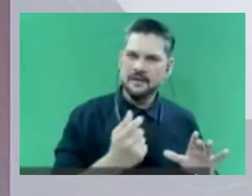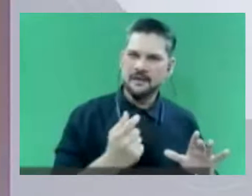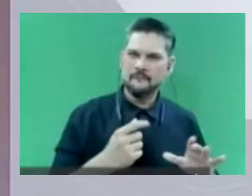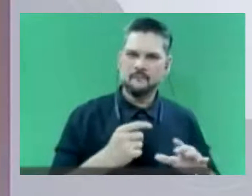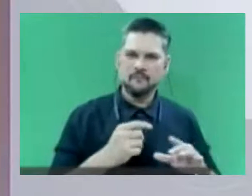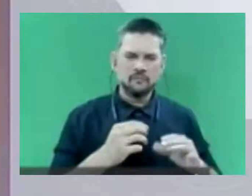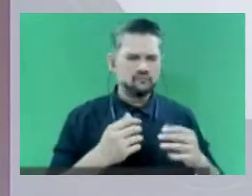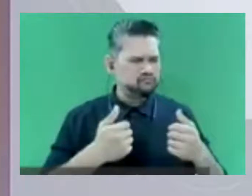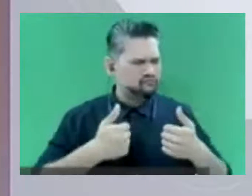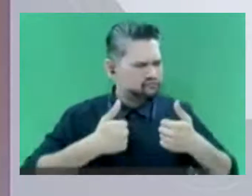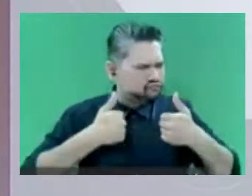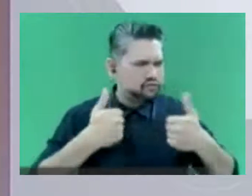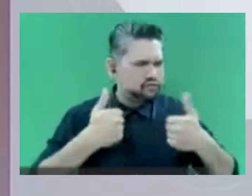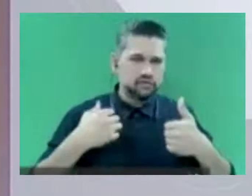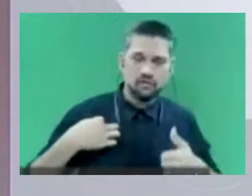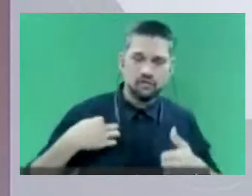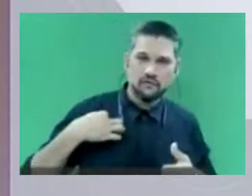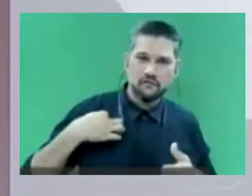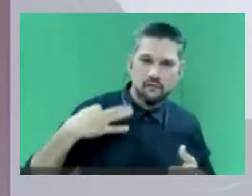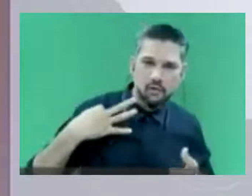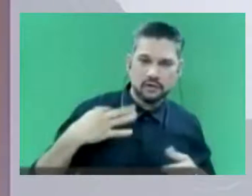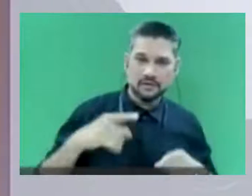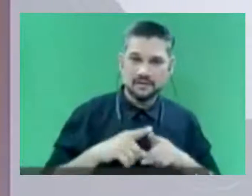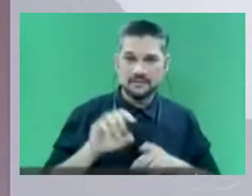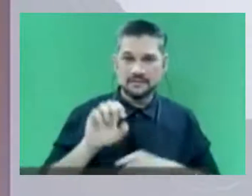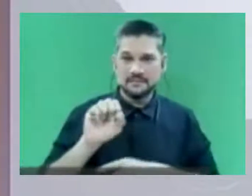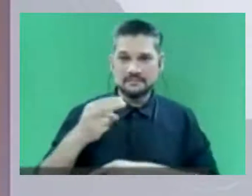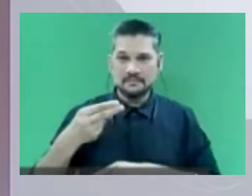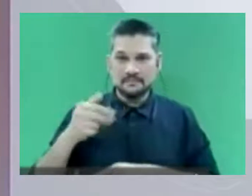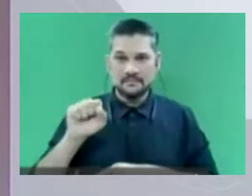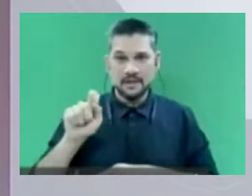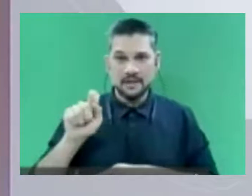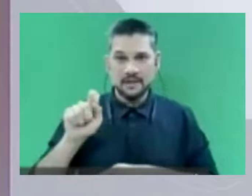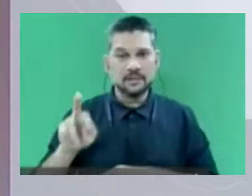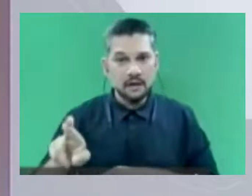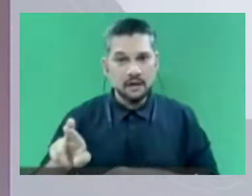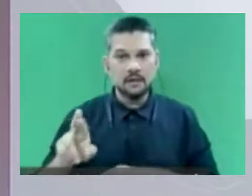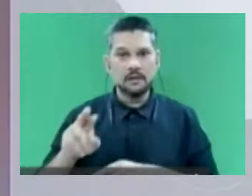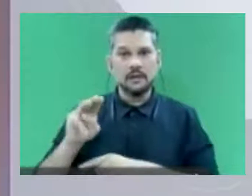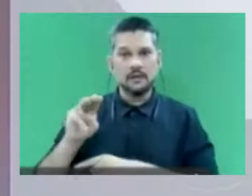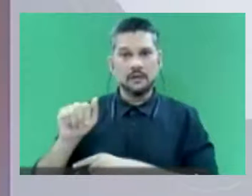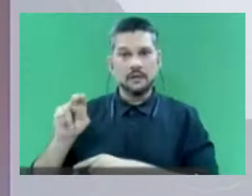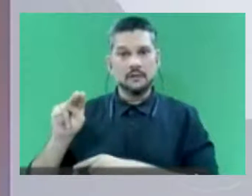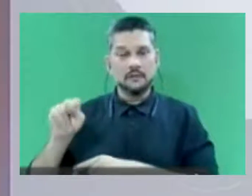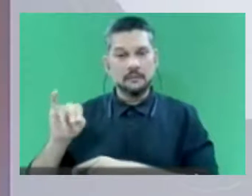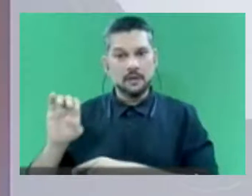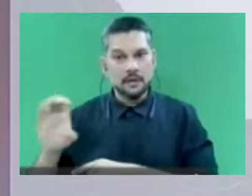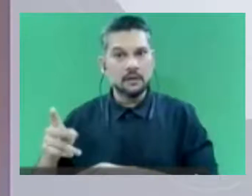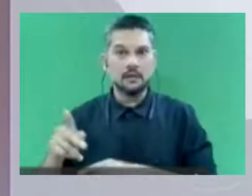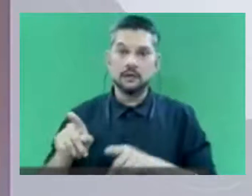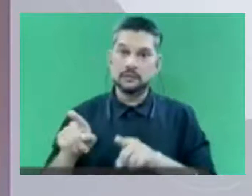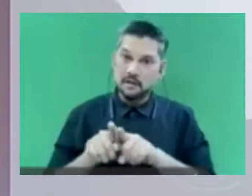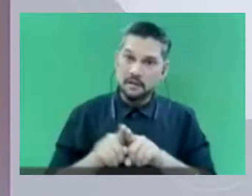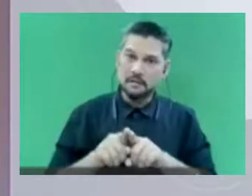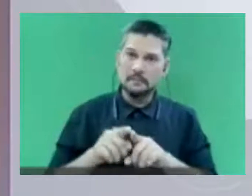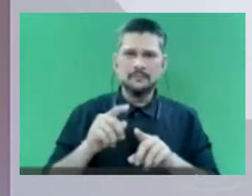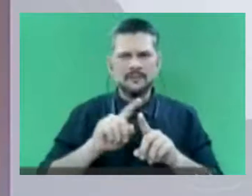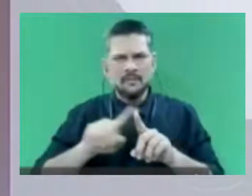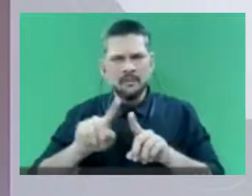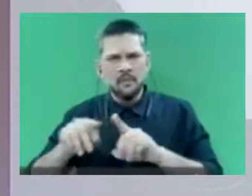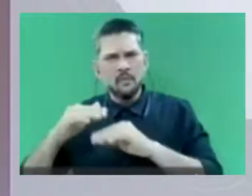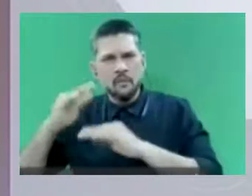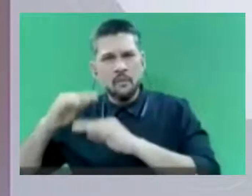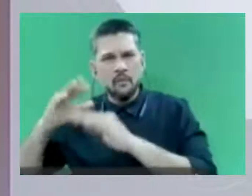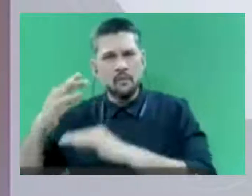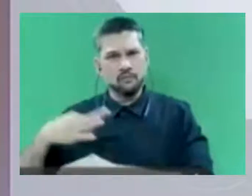include Vashkar or Manique and other disability communities to join the sessions, but they're also going around